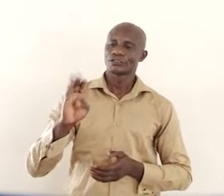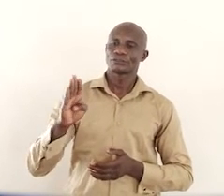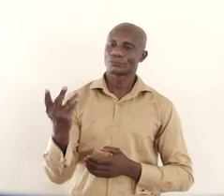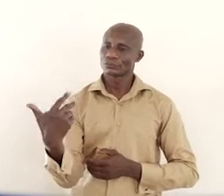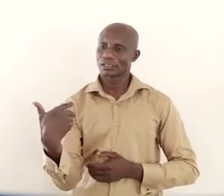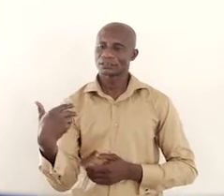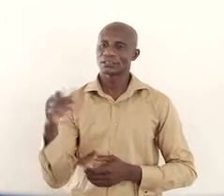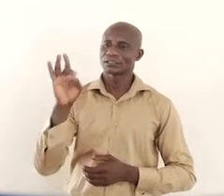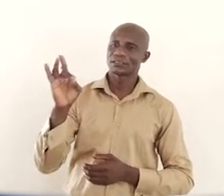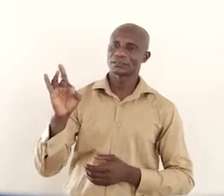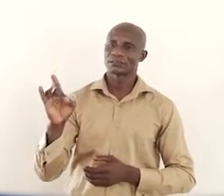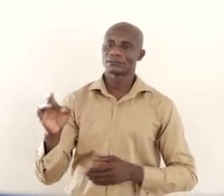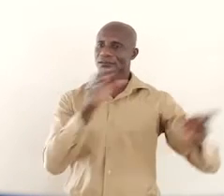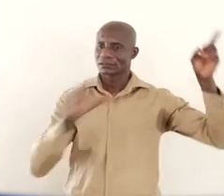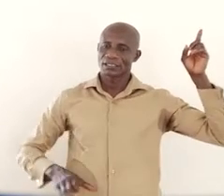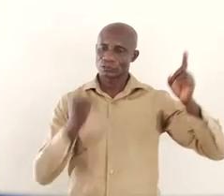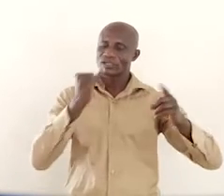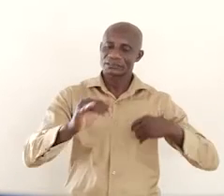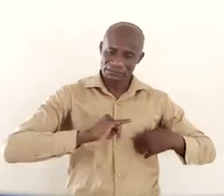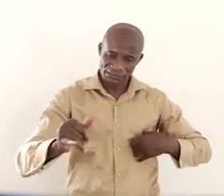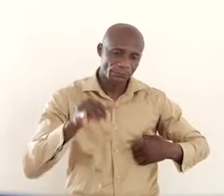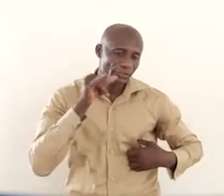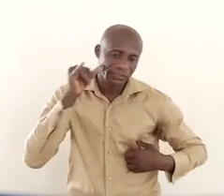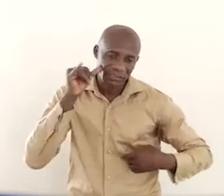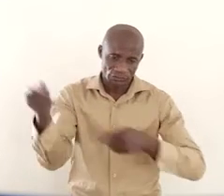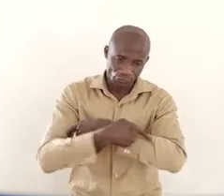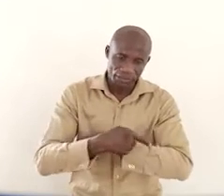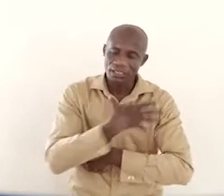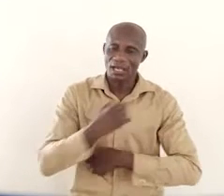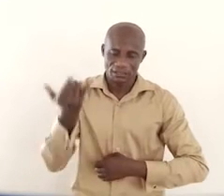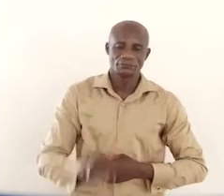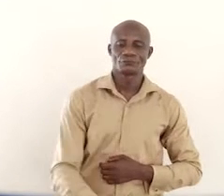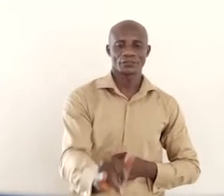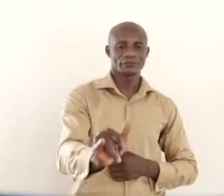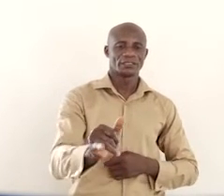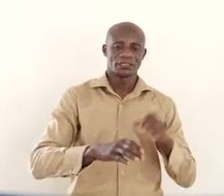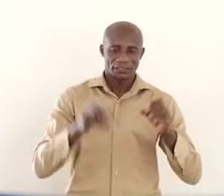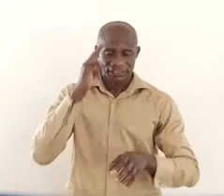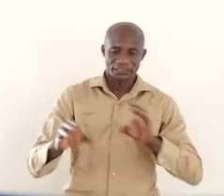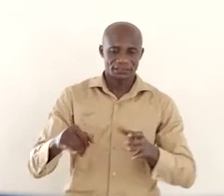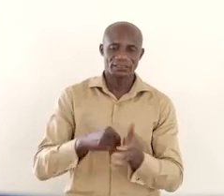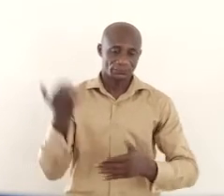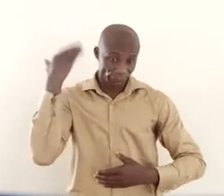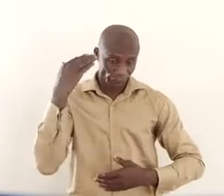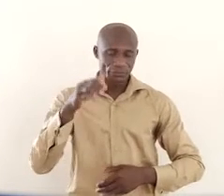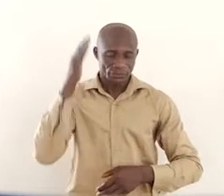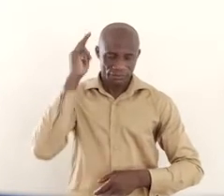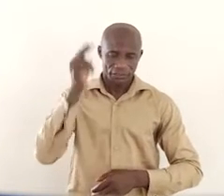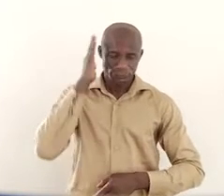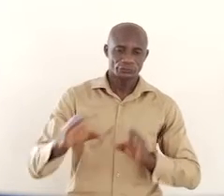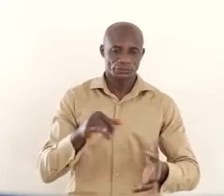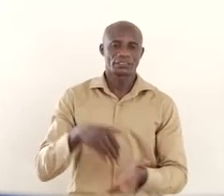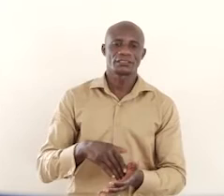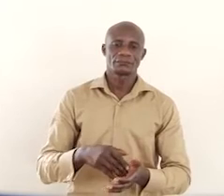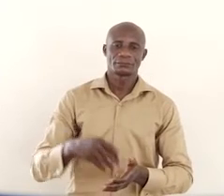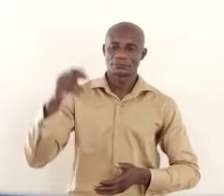Hebrews 13:8, Christ is the same yesterday, today, and forever. He did it before, He will do it